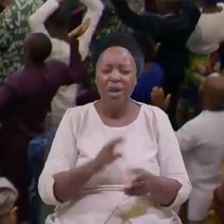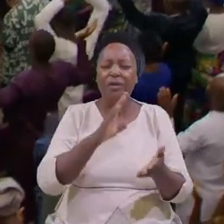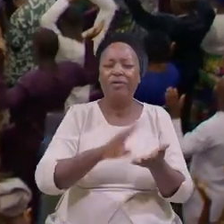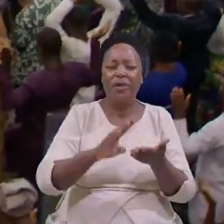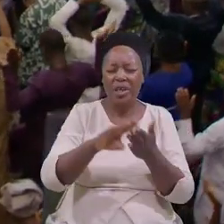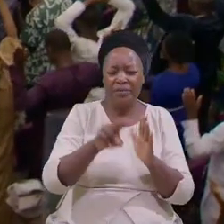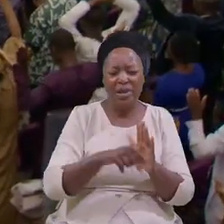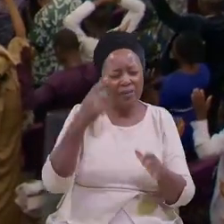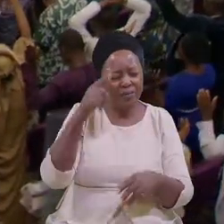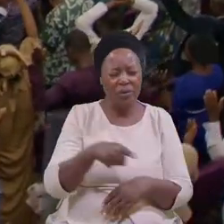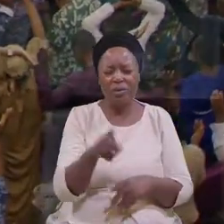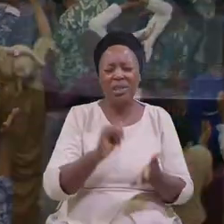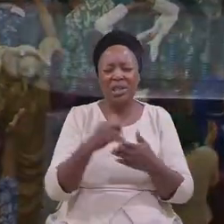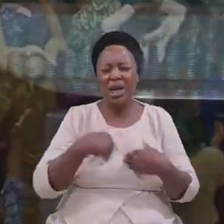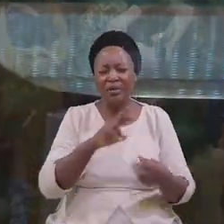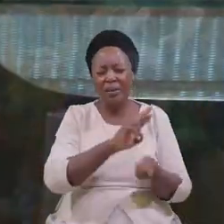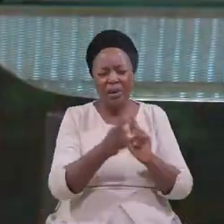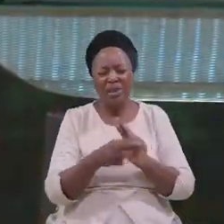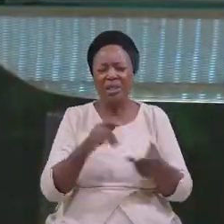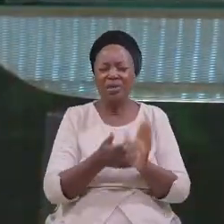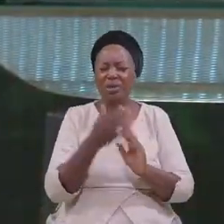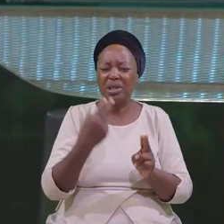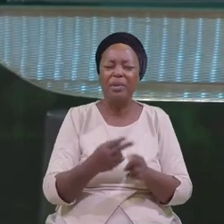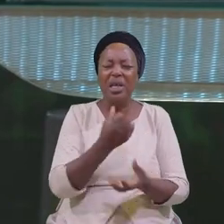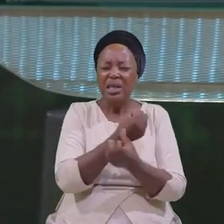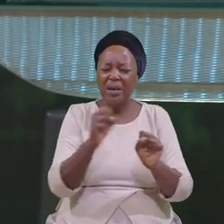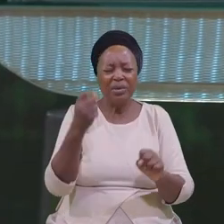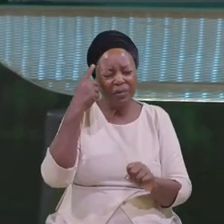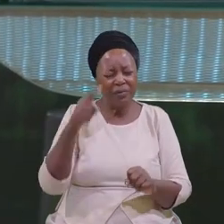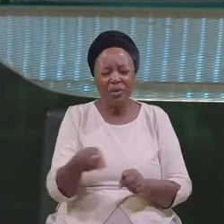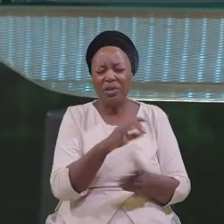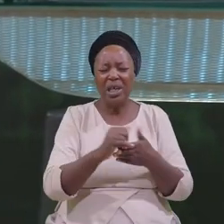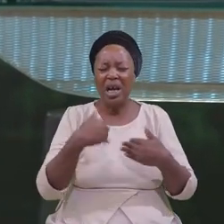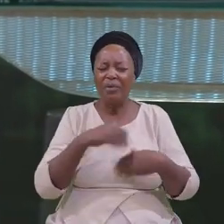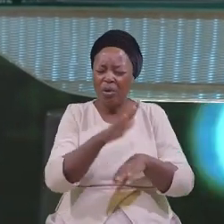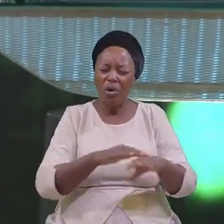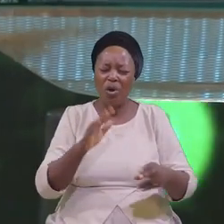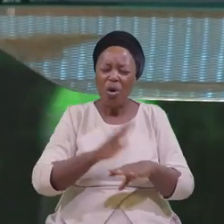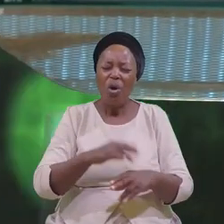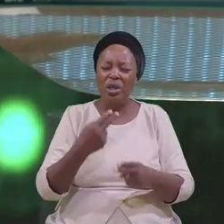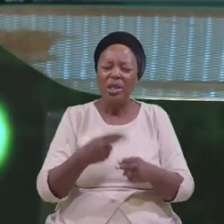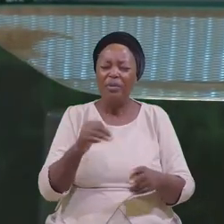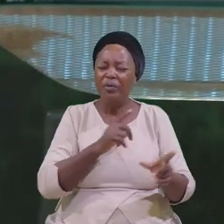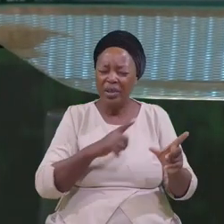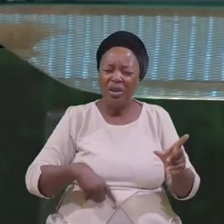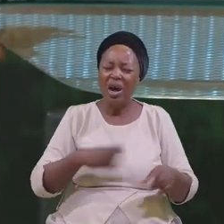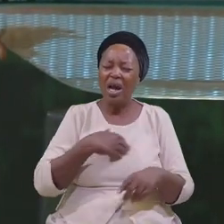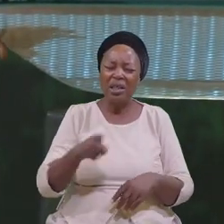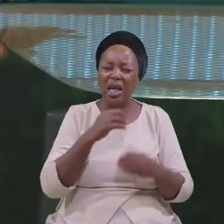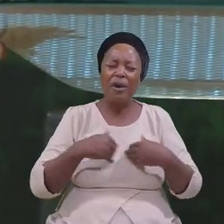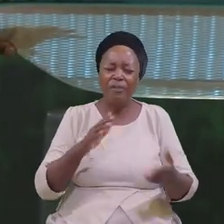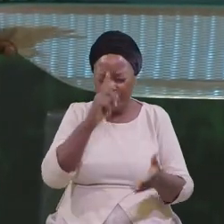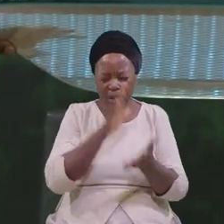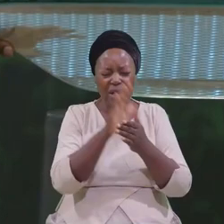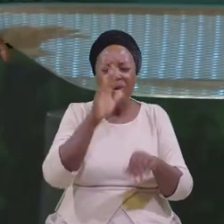Forgiveness for those who have repented. Salvation for those who have called on the name of the Lord and they have believed on